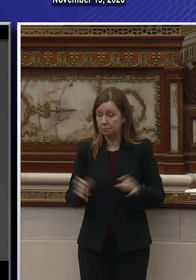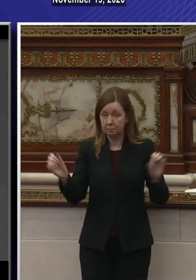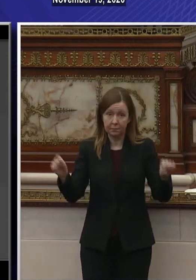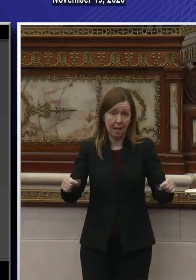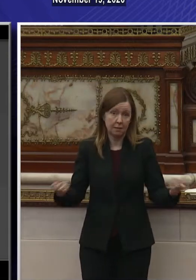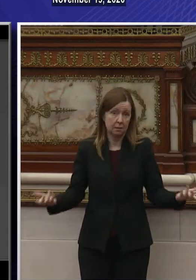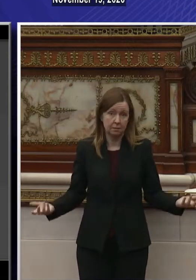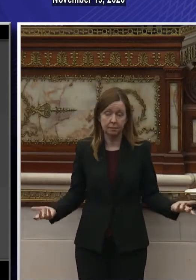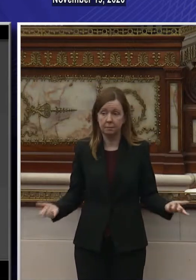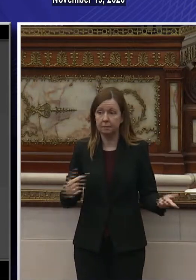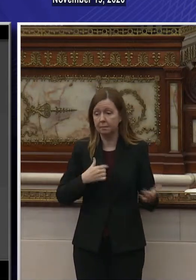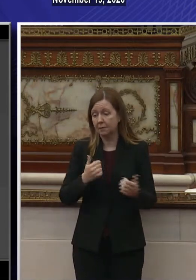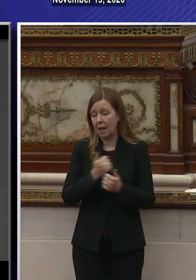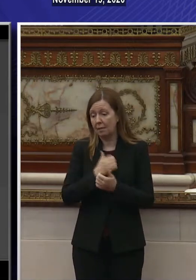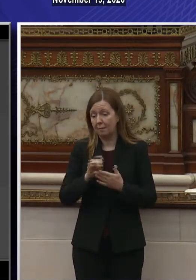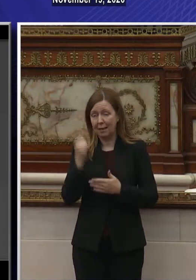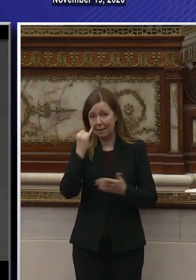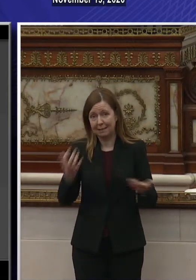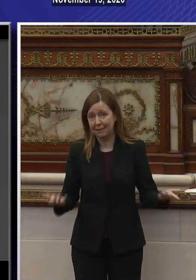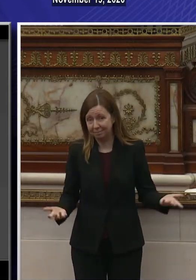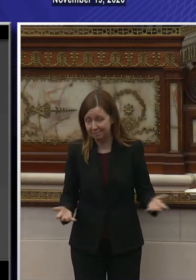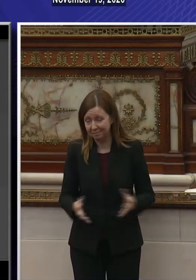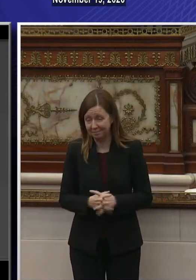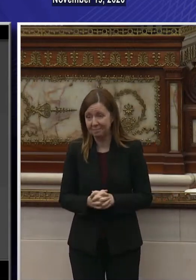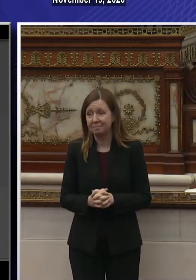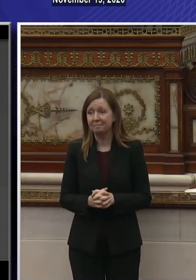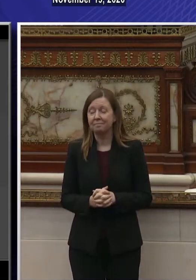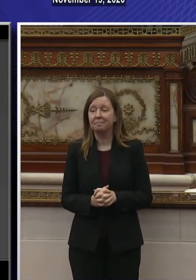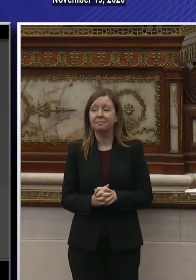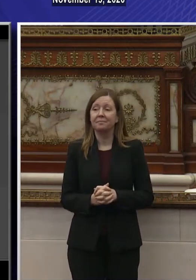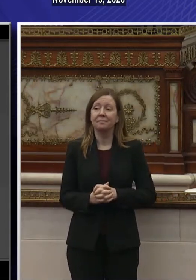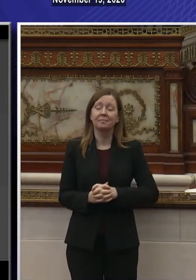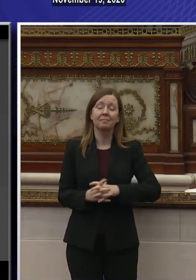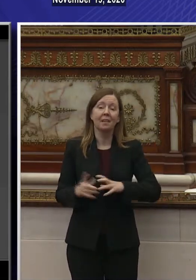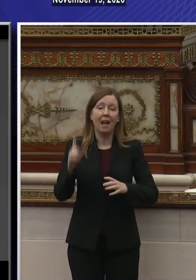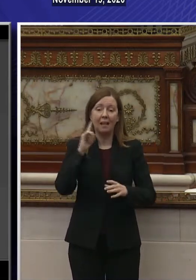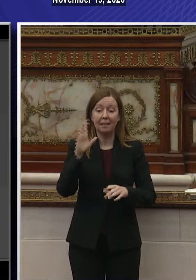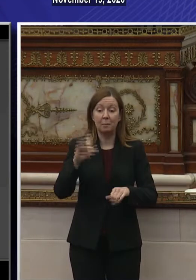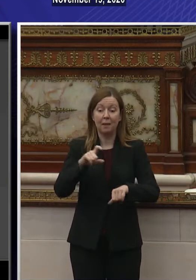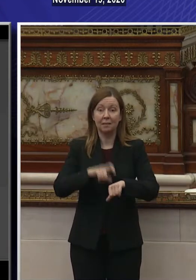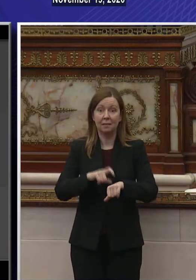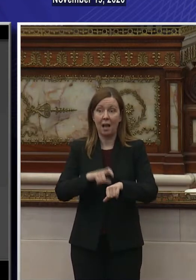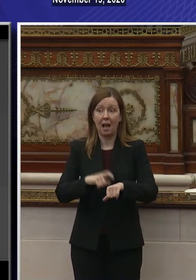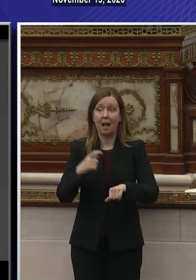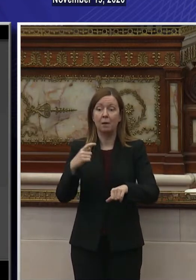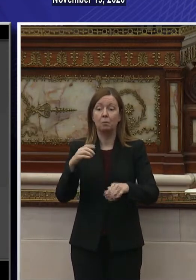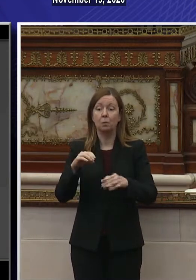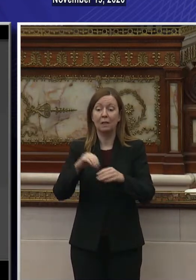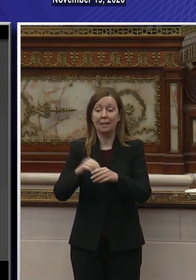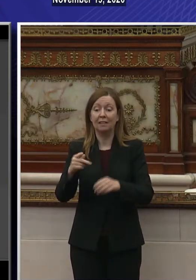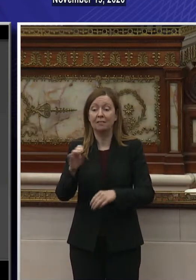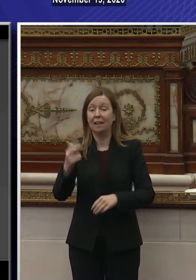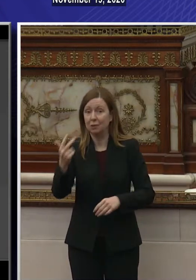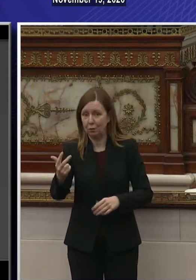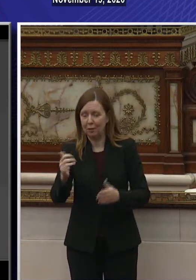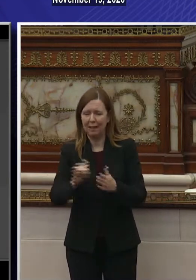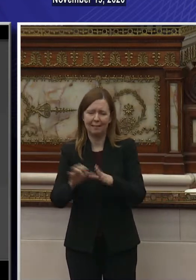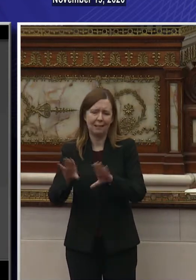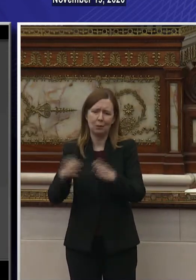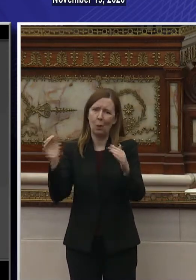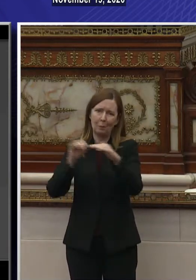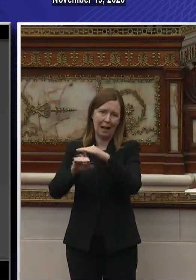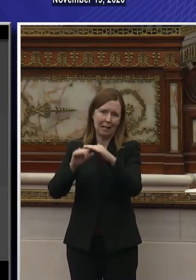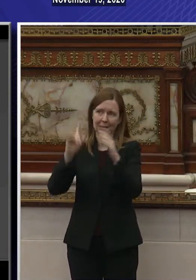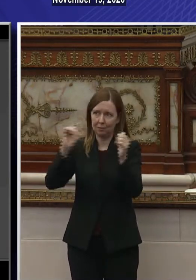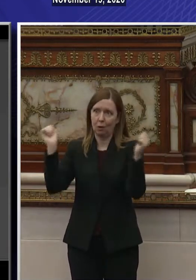Absolutely. I mean, I love that idea. And I think by the time we are in the phase 3, which is the open